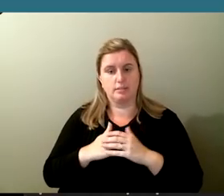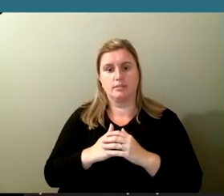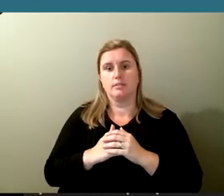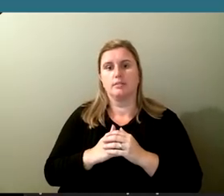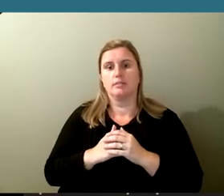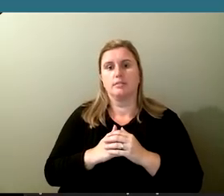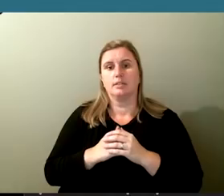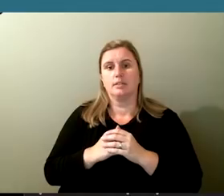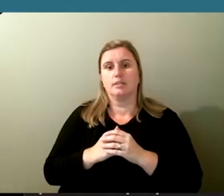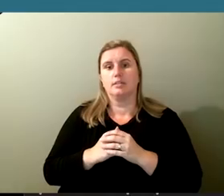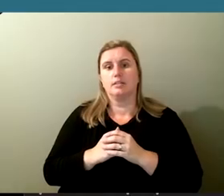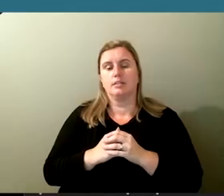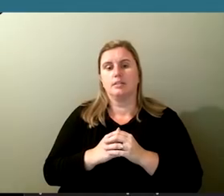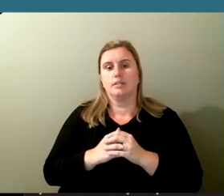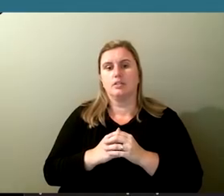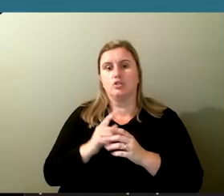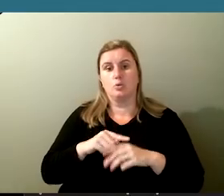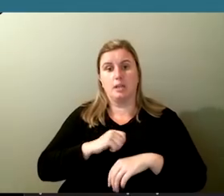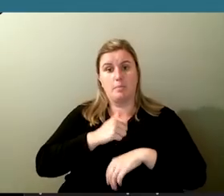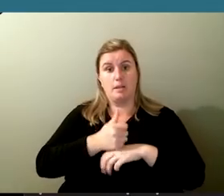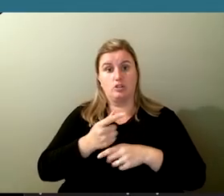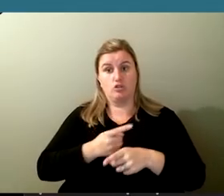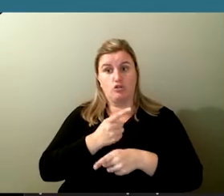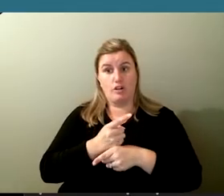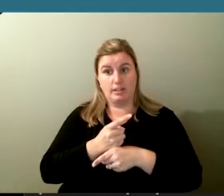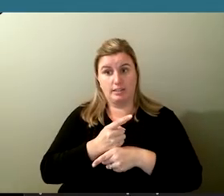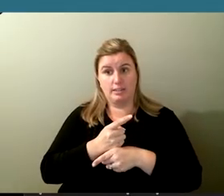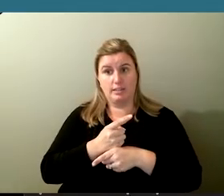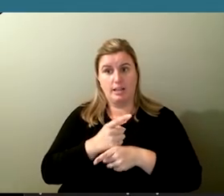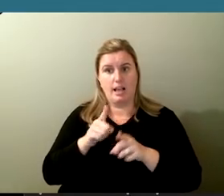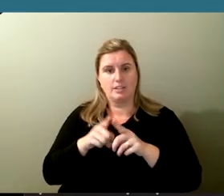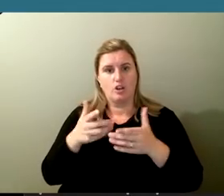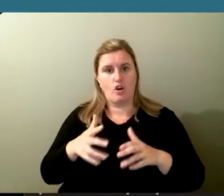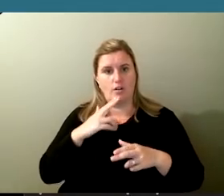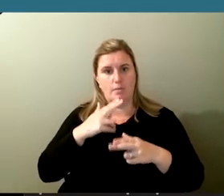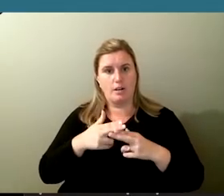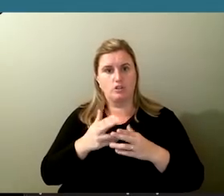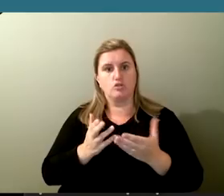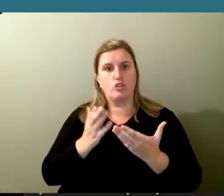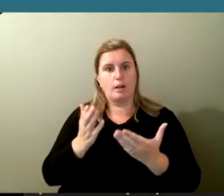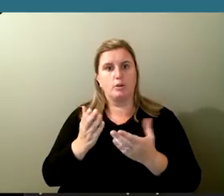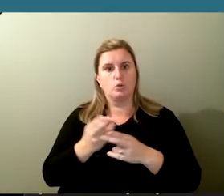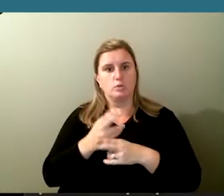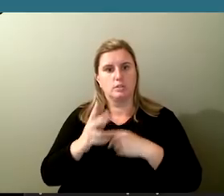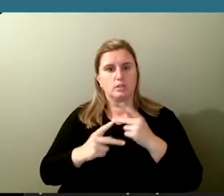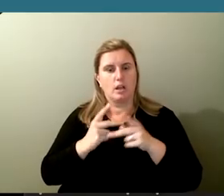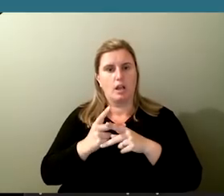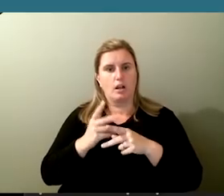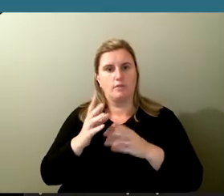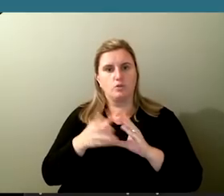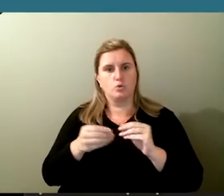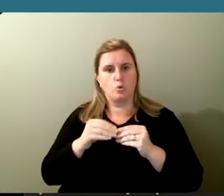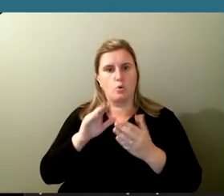order to implement correctly, it is, as I already mentioned, recommended to use some kind of a storyboard